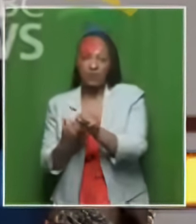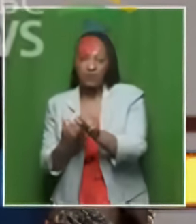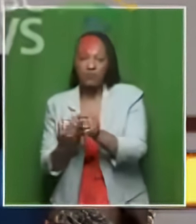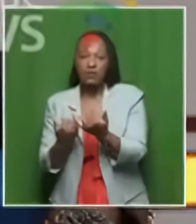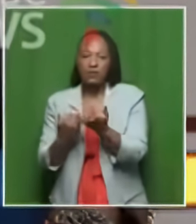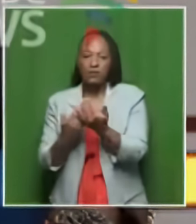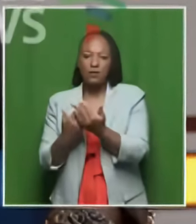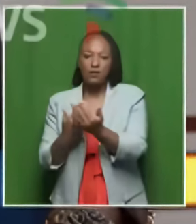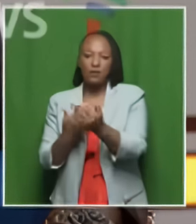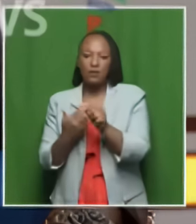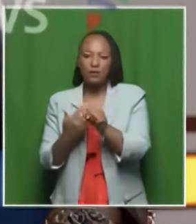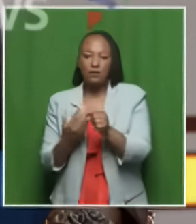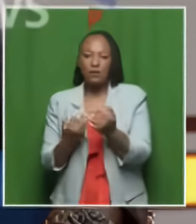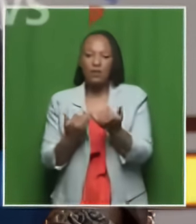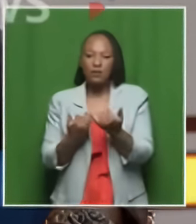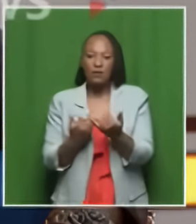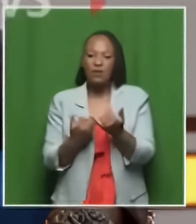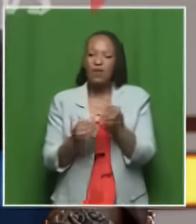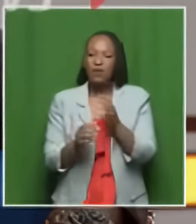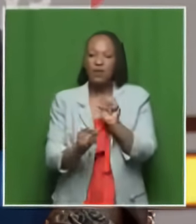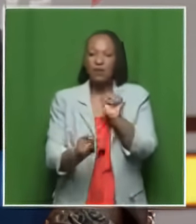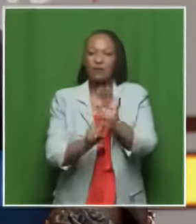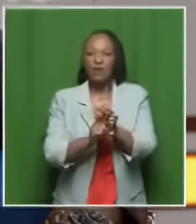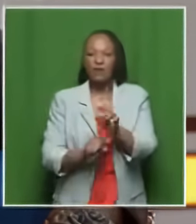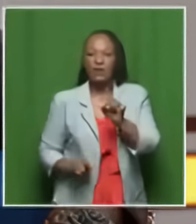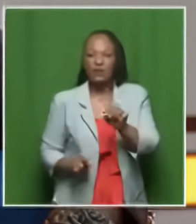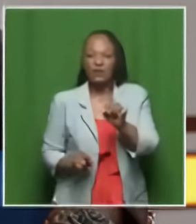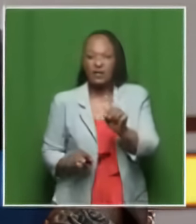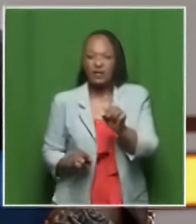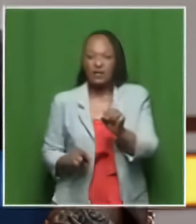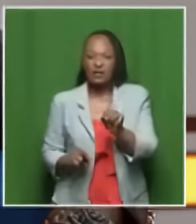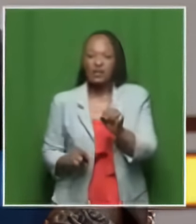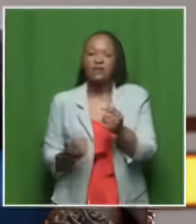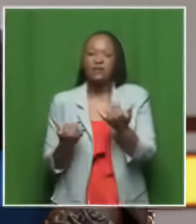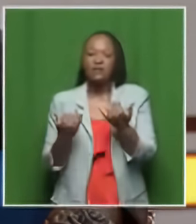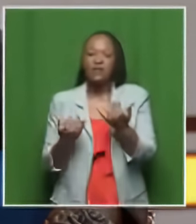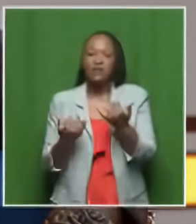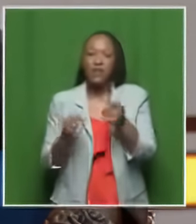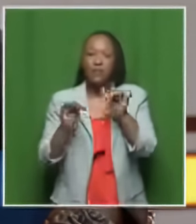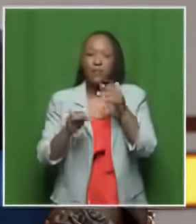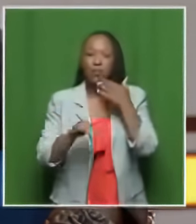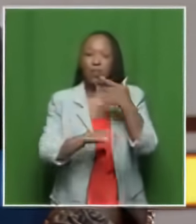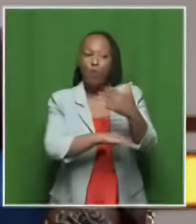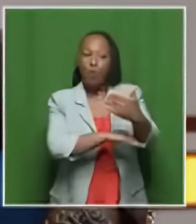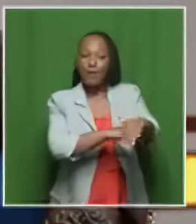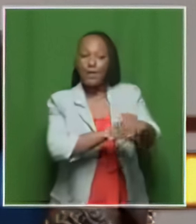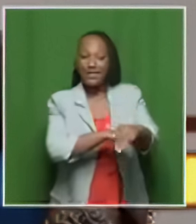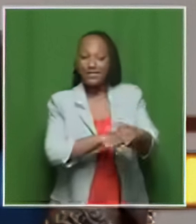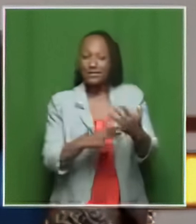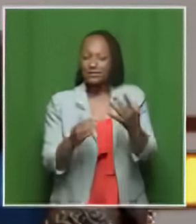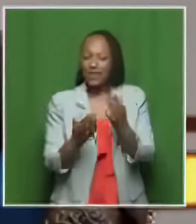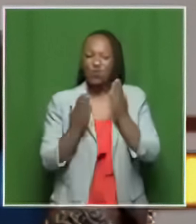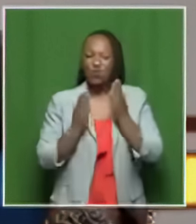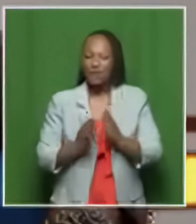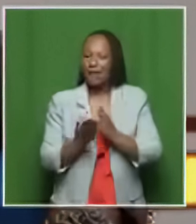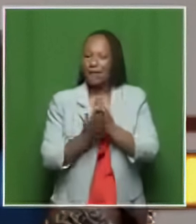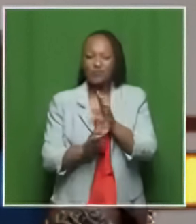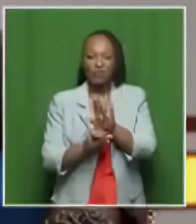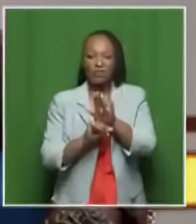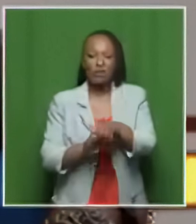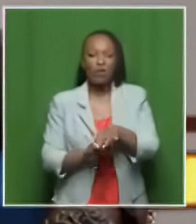ICE, which is attacking immigrants, especially those who can't produce. So we have lived through